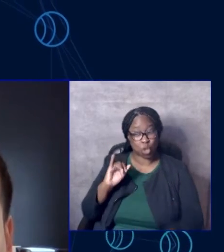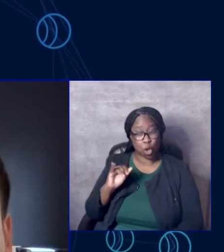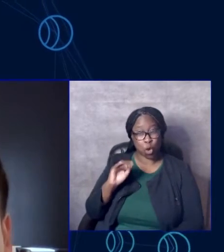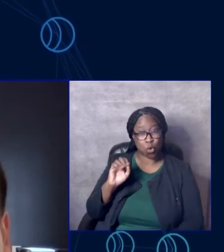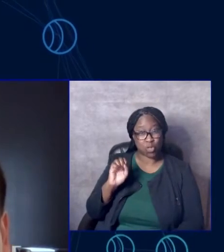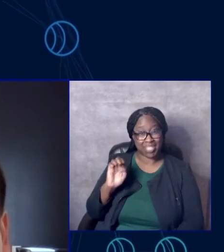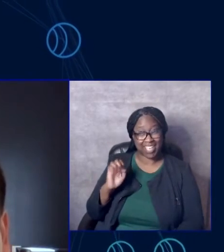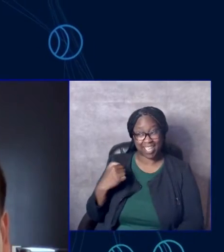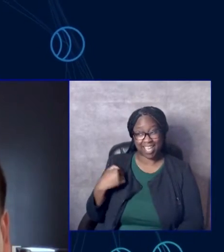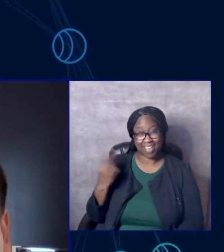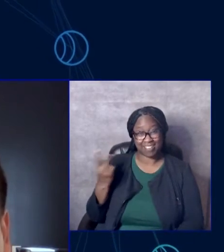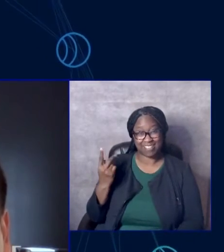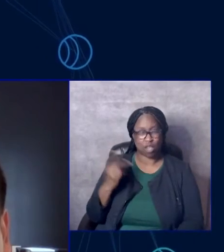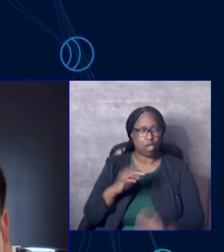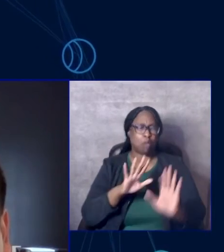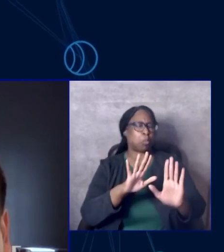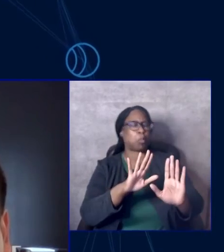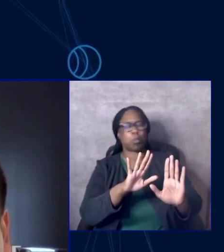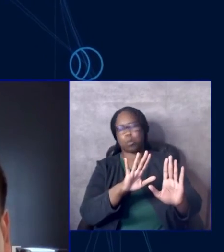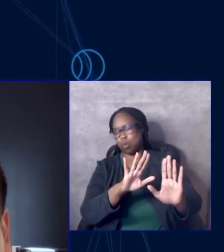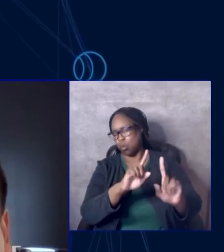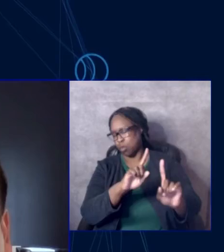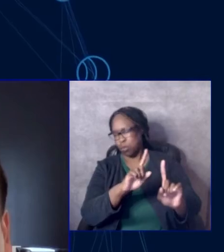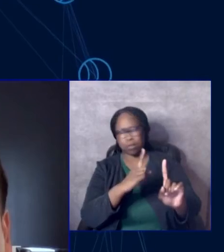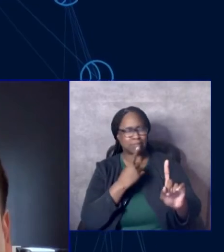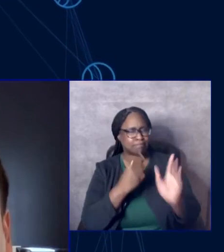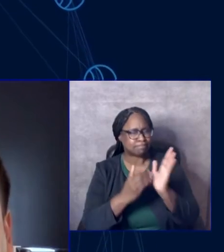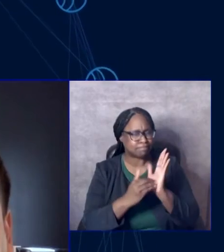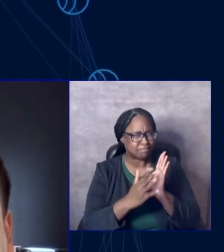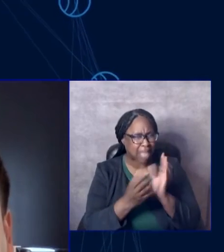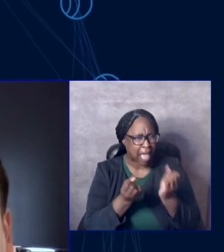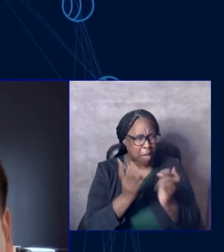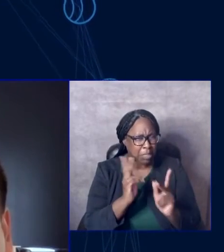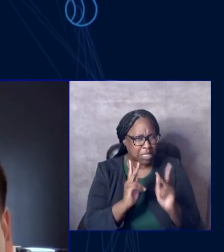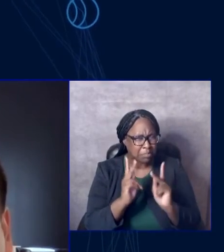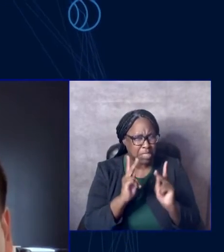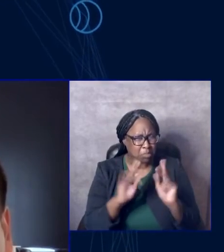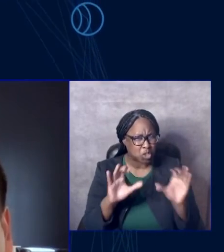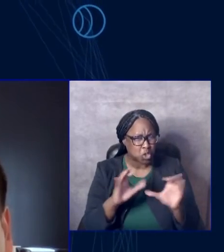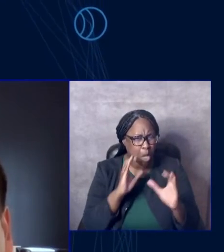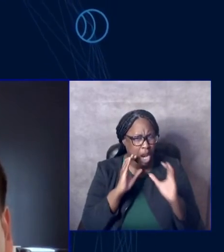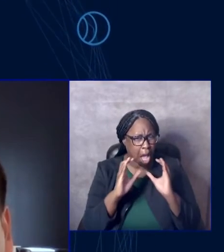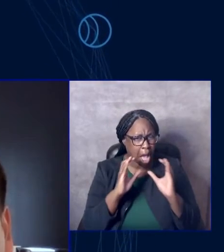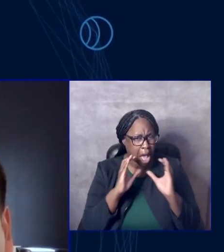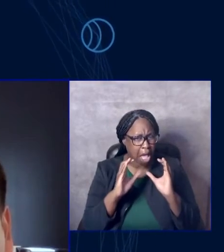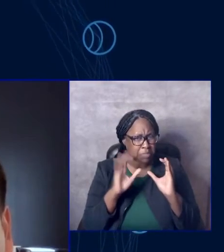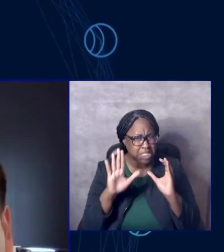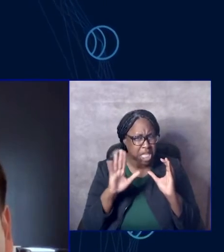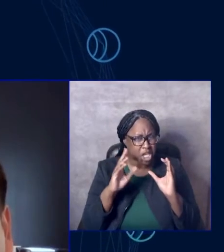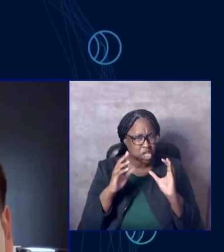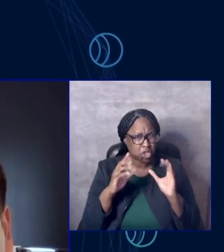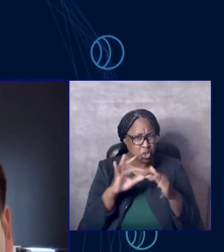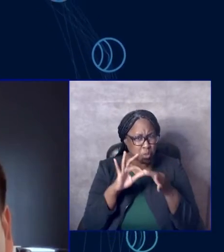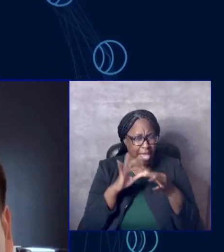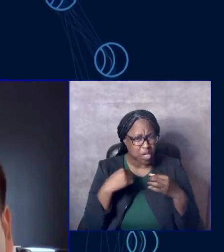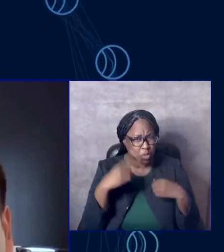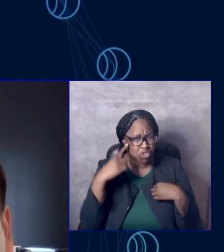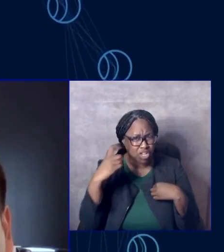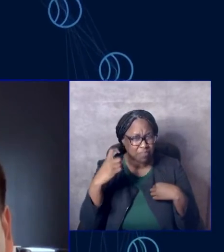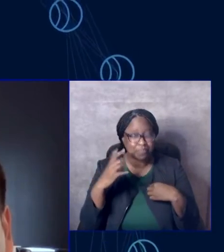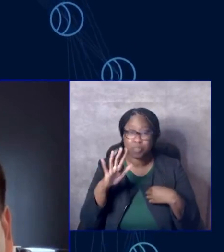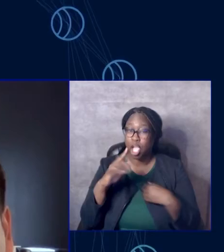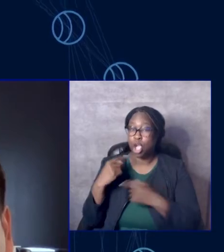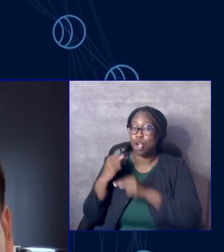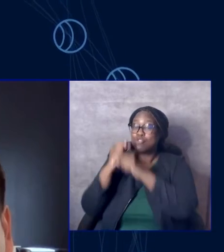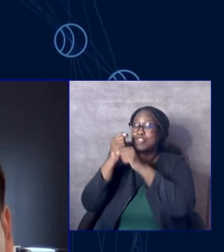No. You got to repeat that. How many people are doing comms at United We Dream? Traditional comms is just Jose